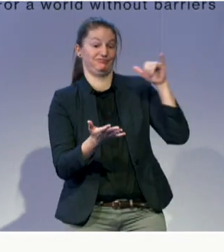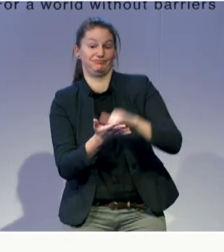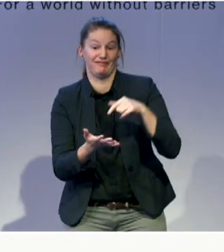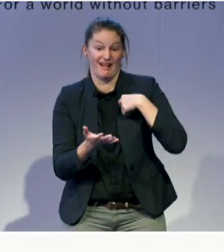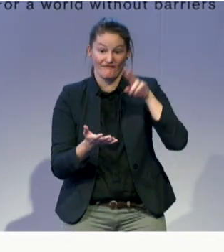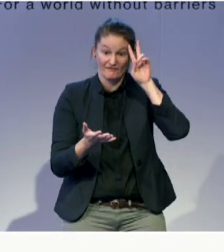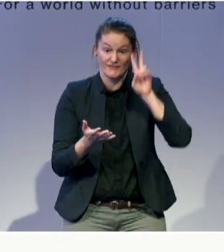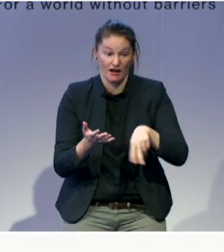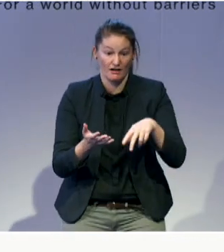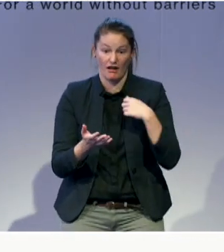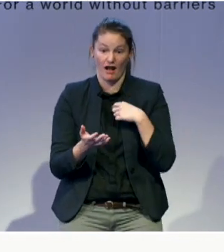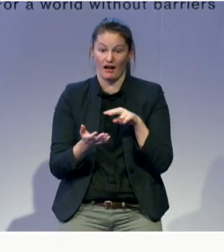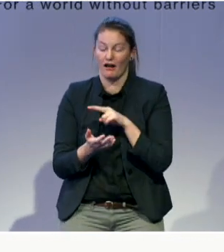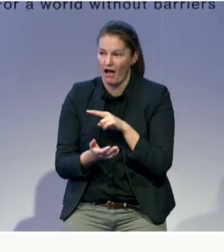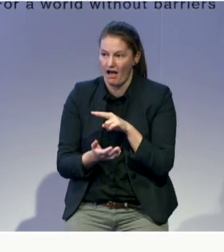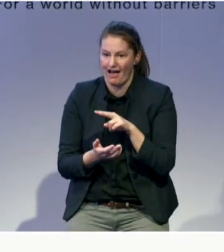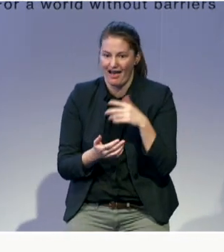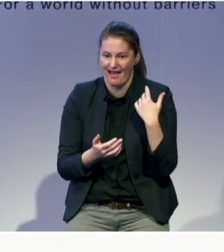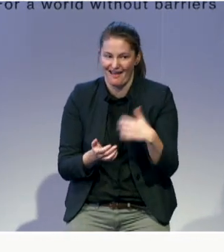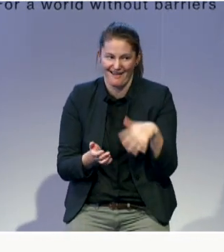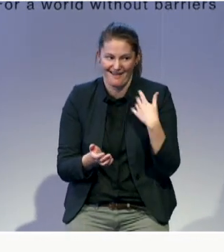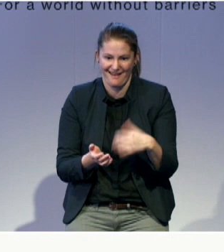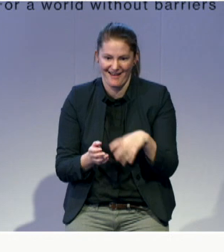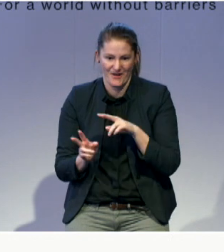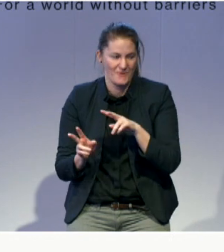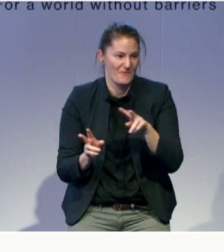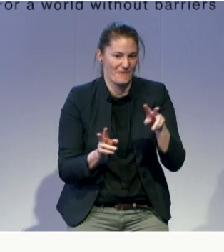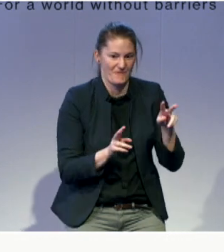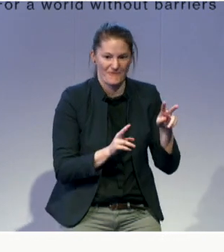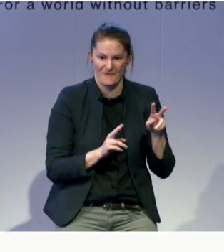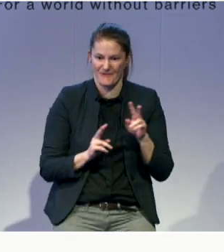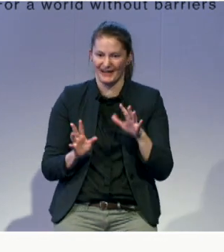personal side, what motivates me and what makes me that warrior.